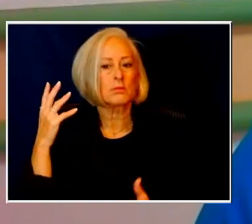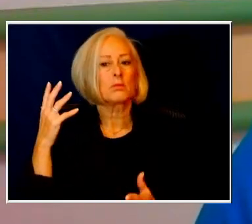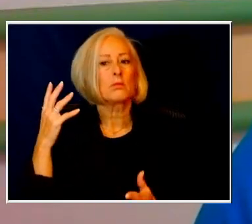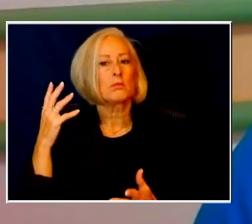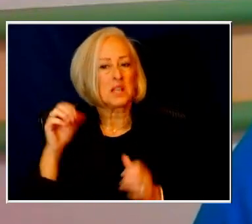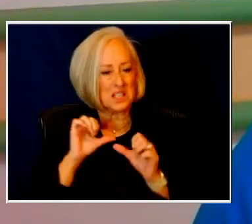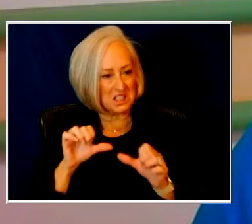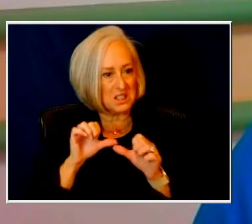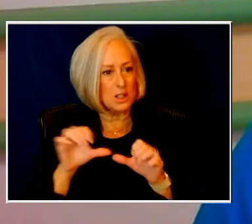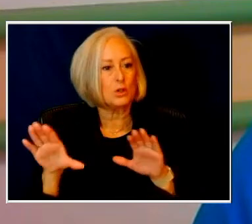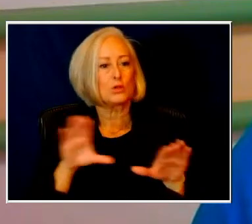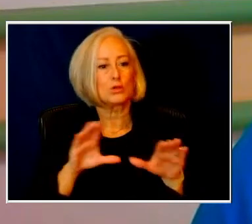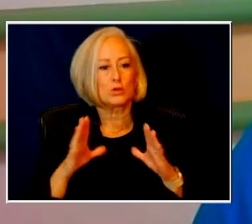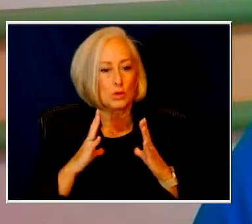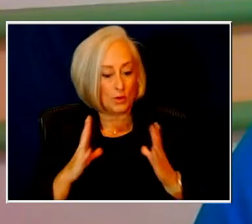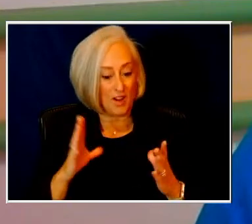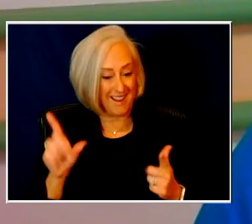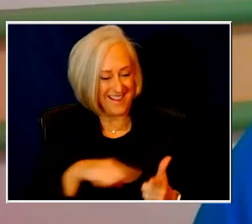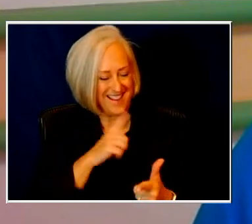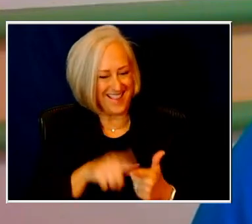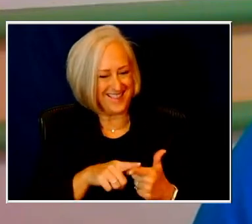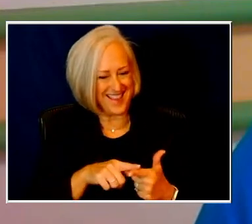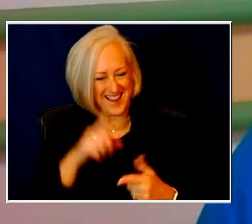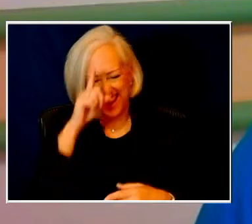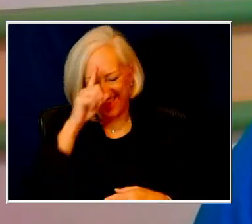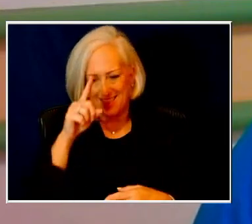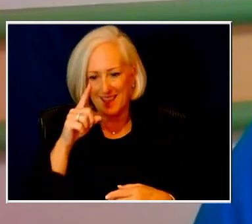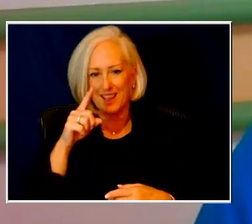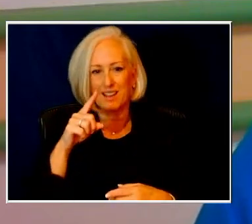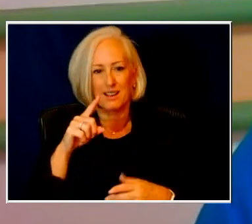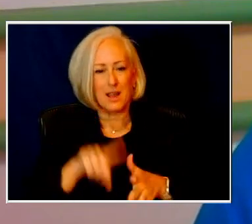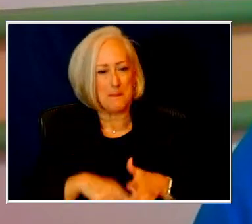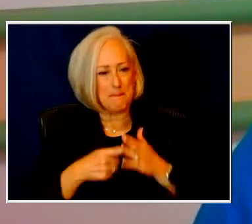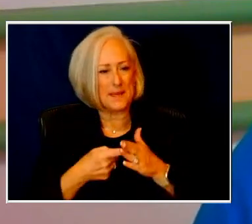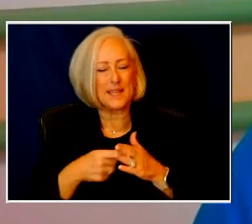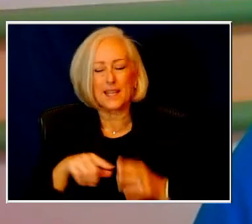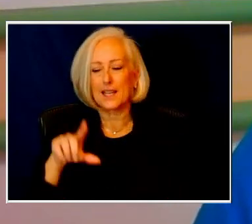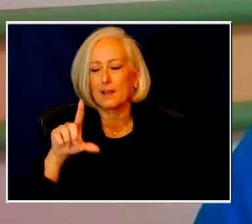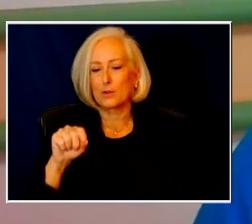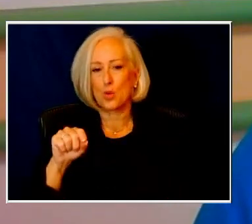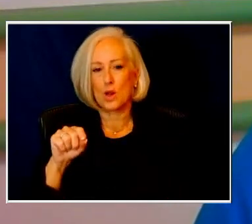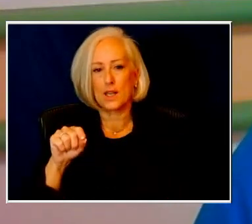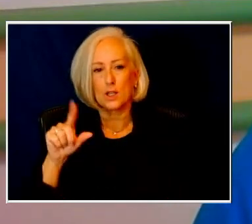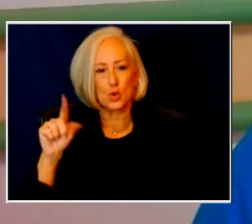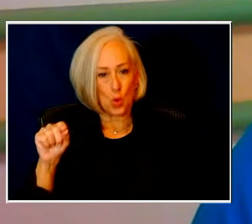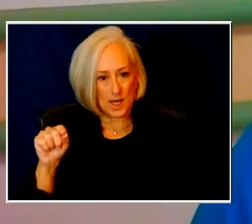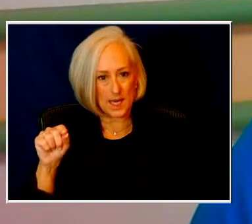think, early 2020, I think it grew, and then we just started the ball rolling on